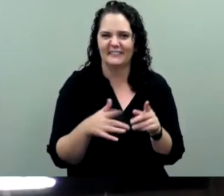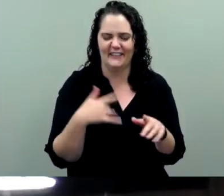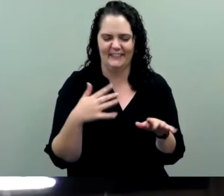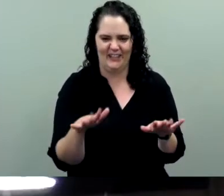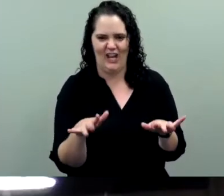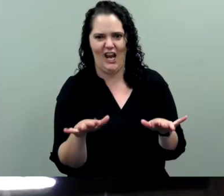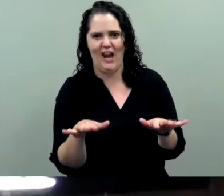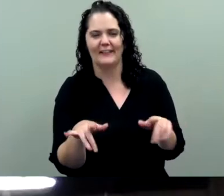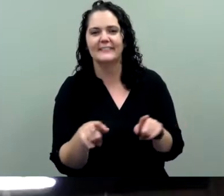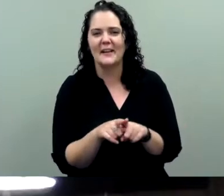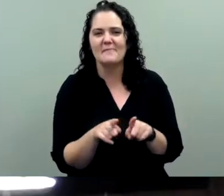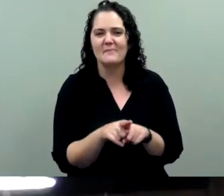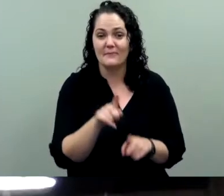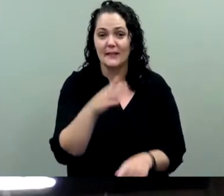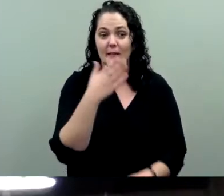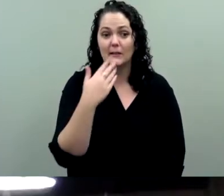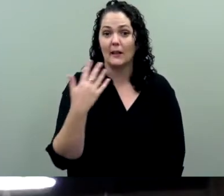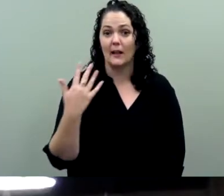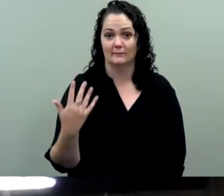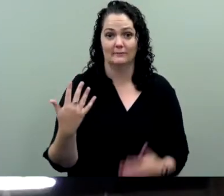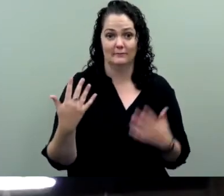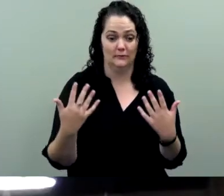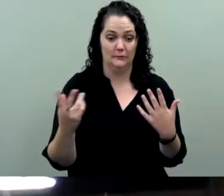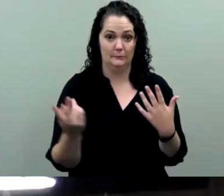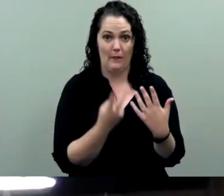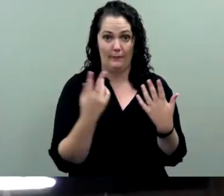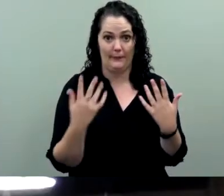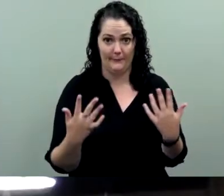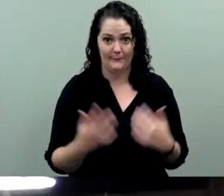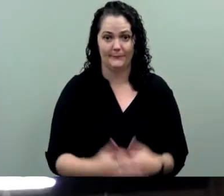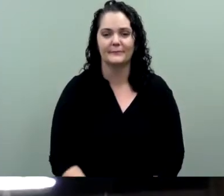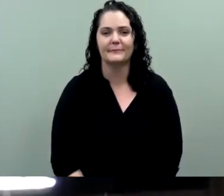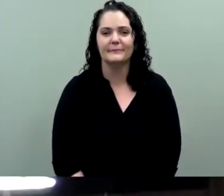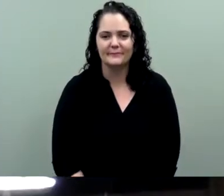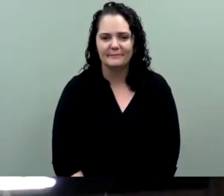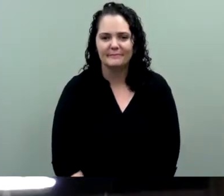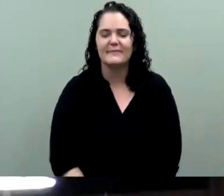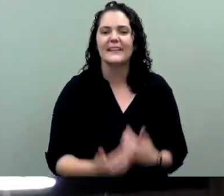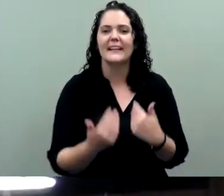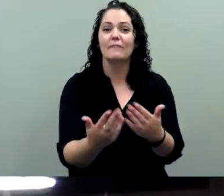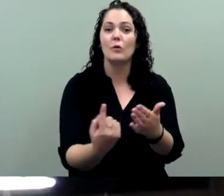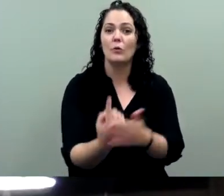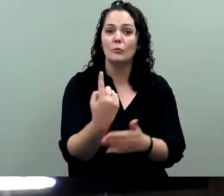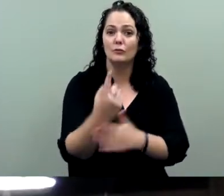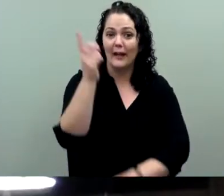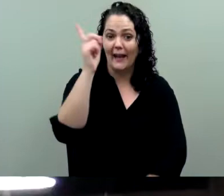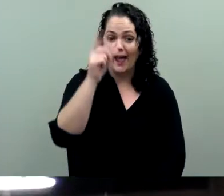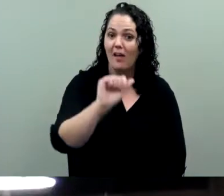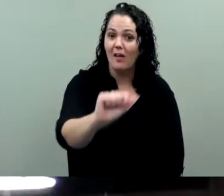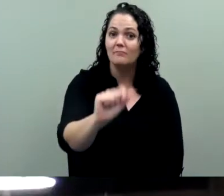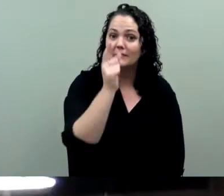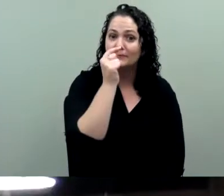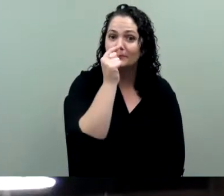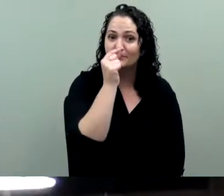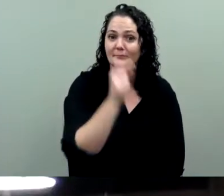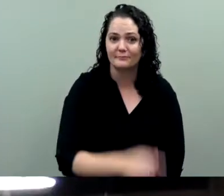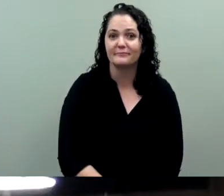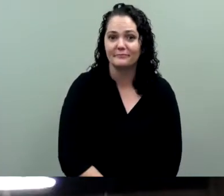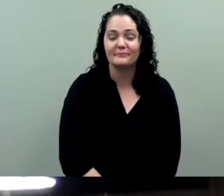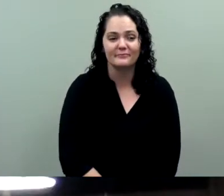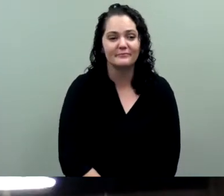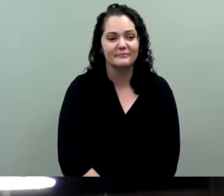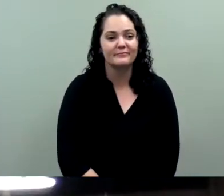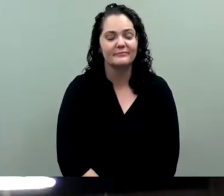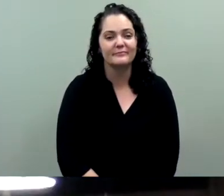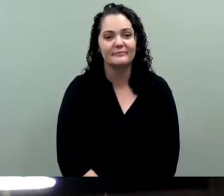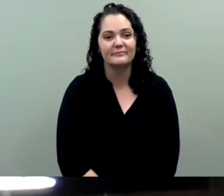other hand. All right, so you've got it on both of your hands. All right, so I'm going to give everybody a chance to do that right now. Take 2 more, take